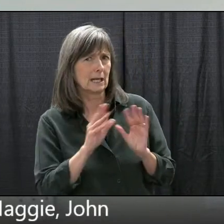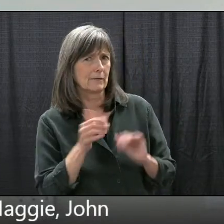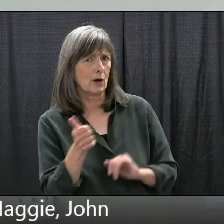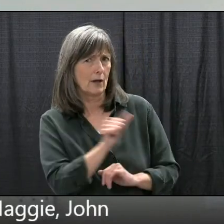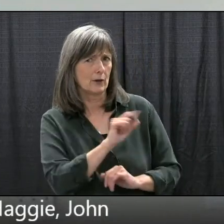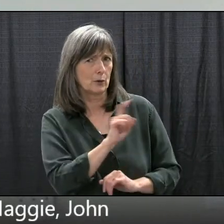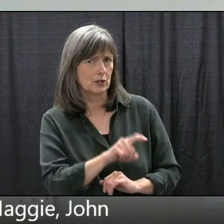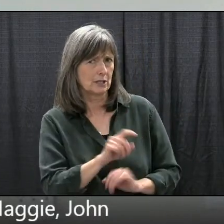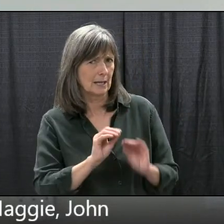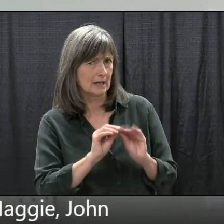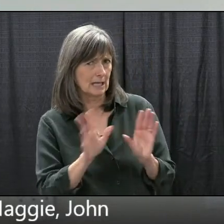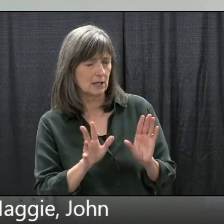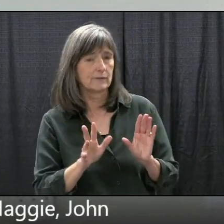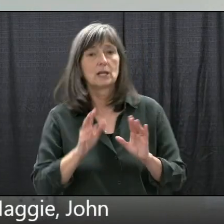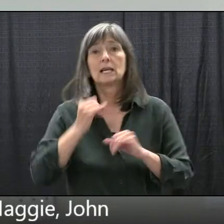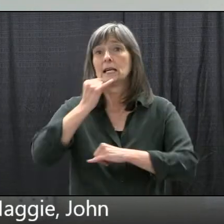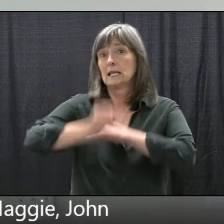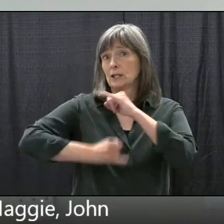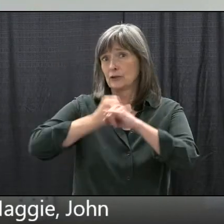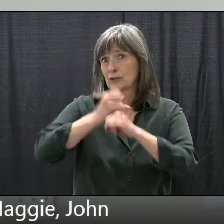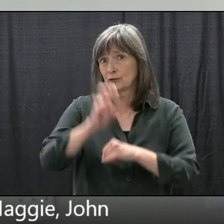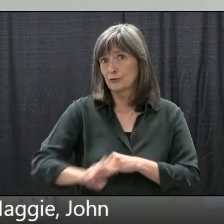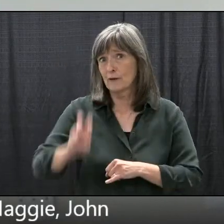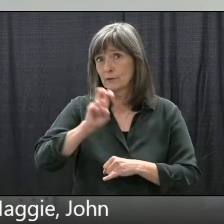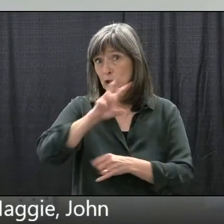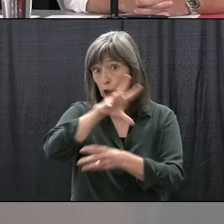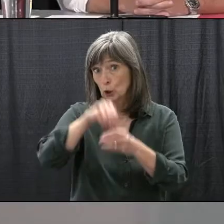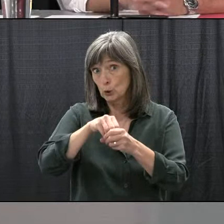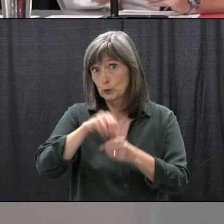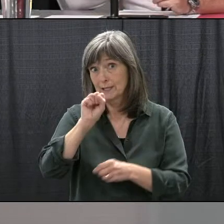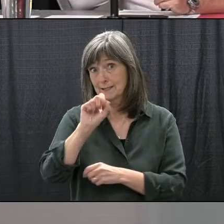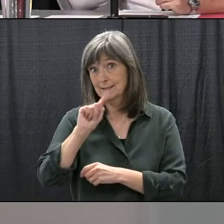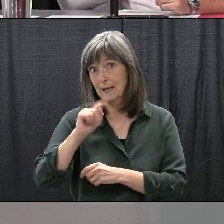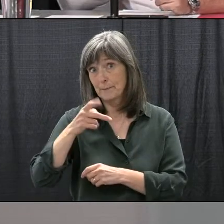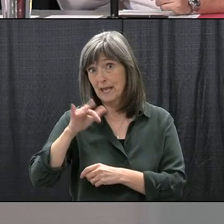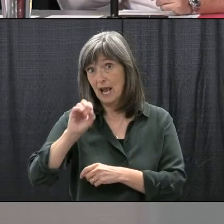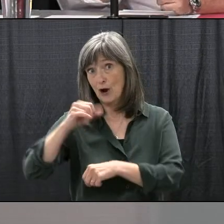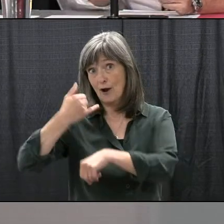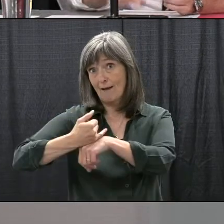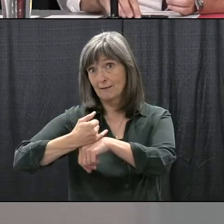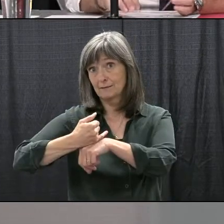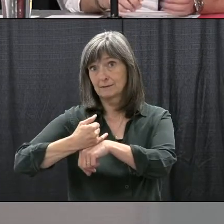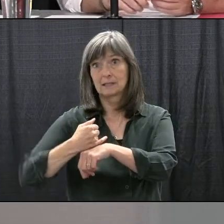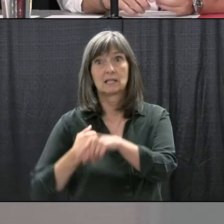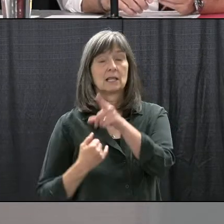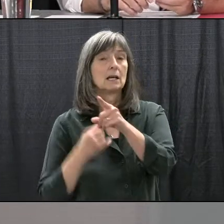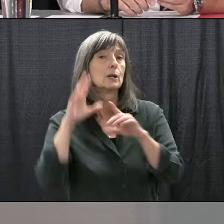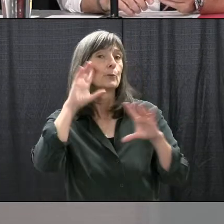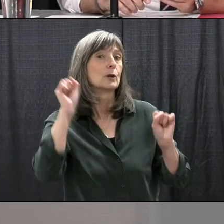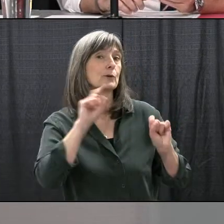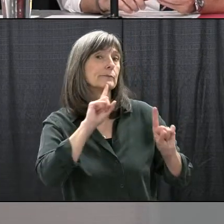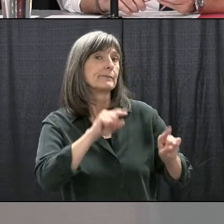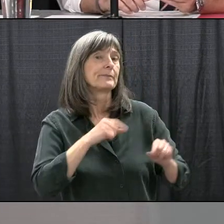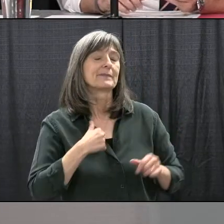question. Regarding international travel, does that include St. Pierre now? So those discussions are still ongoing